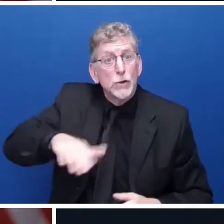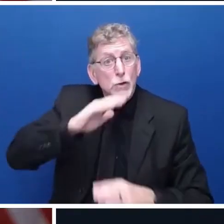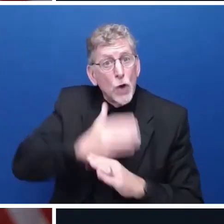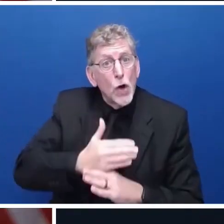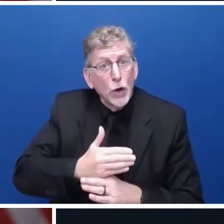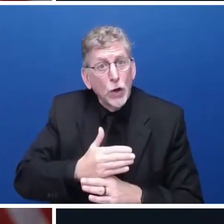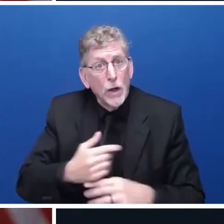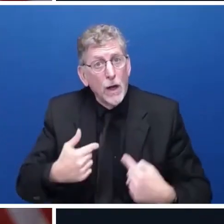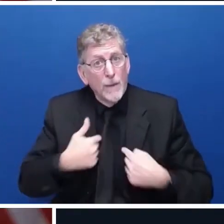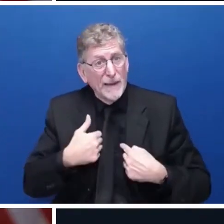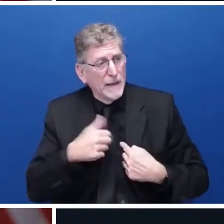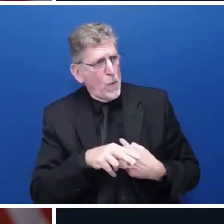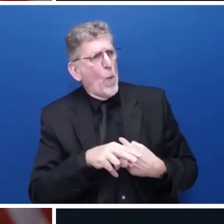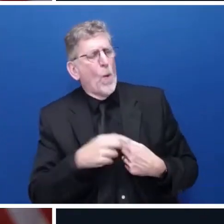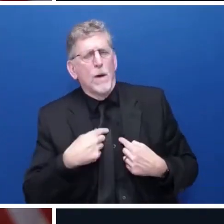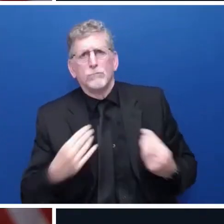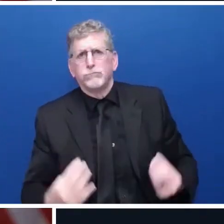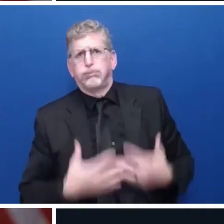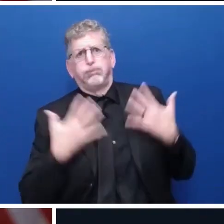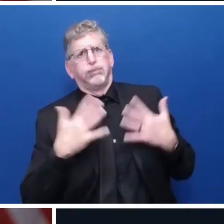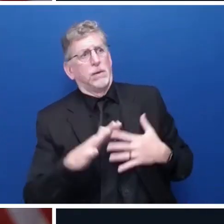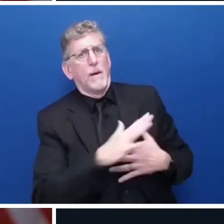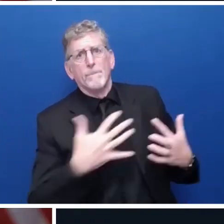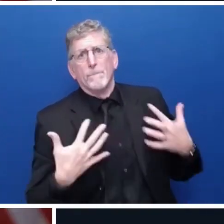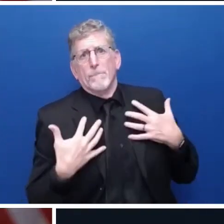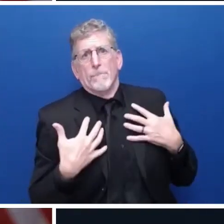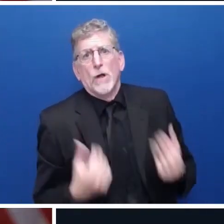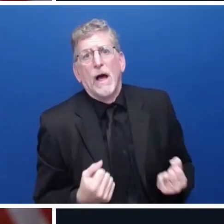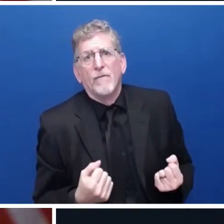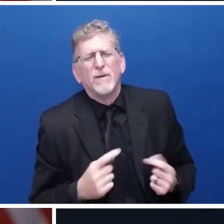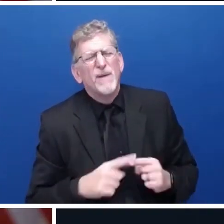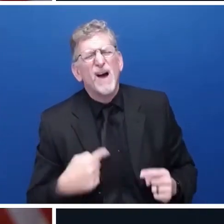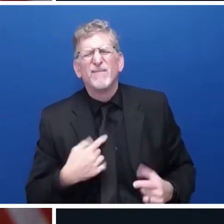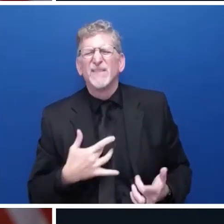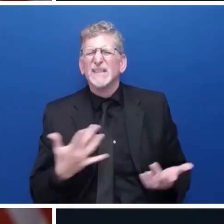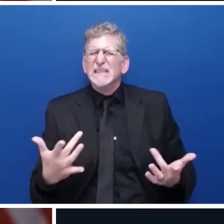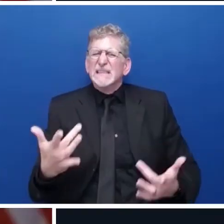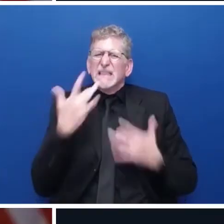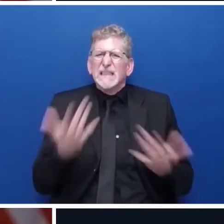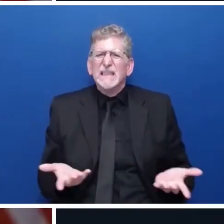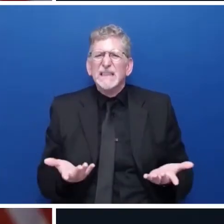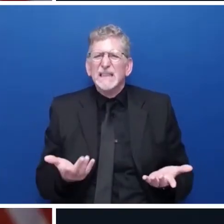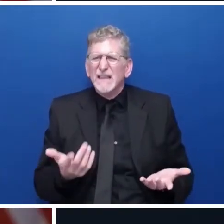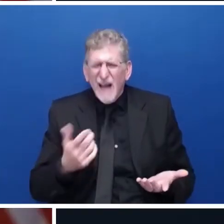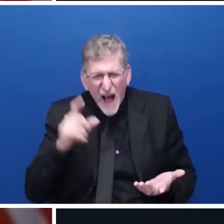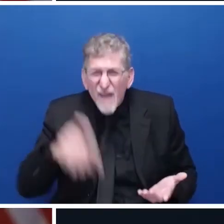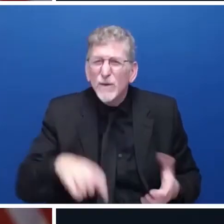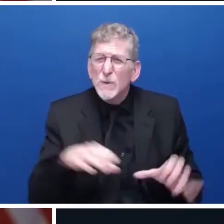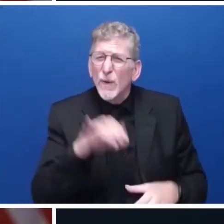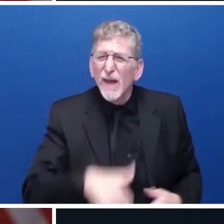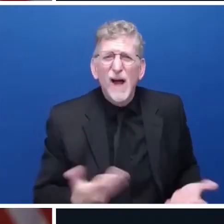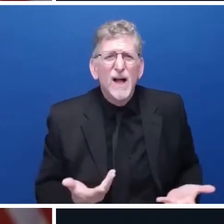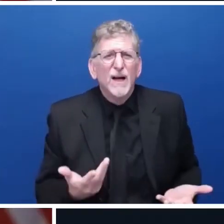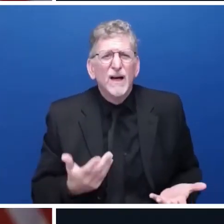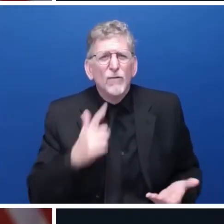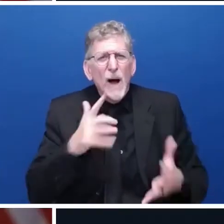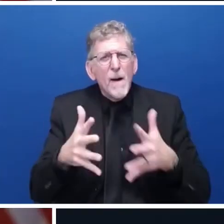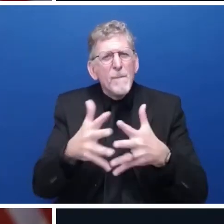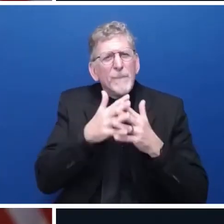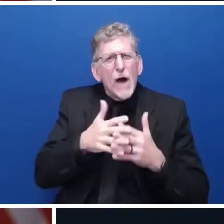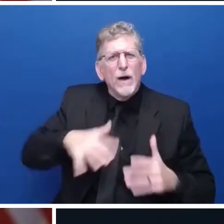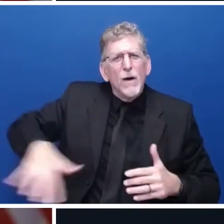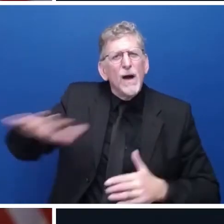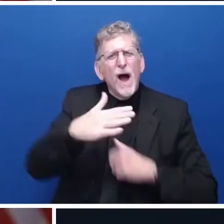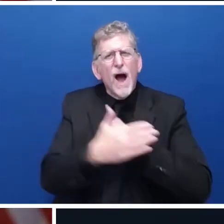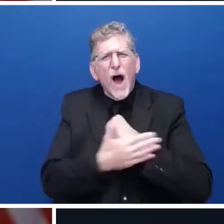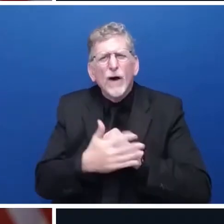across the country are taking action. They are going to the ballot box to reject this chaos. With their